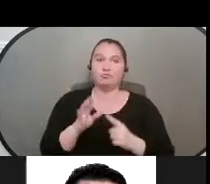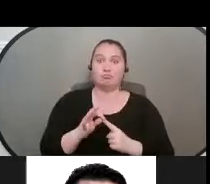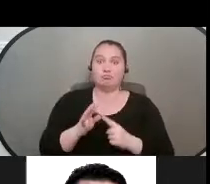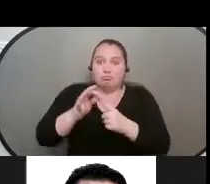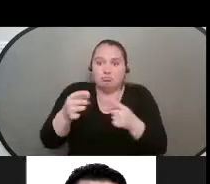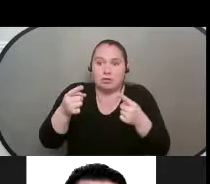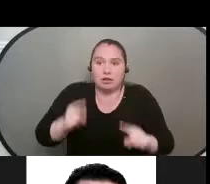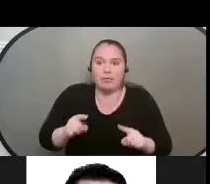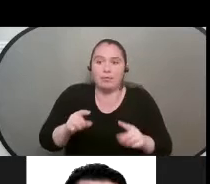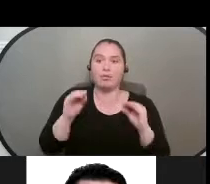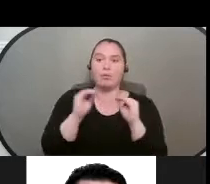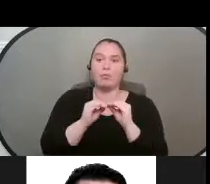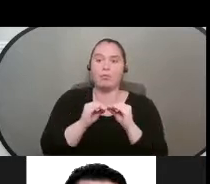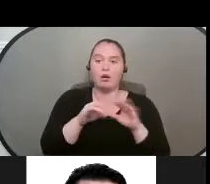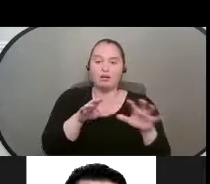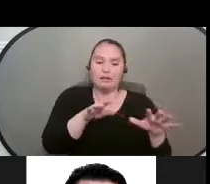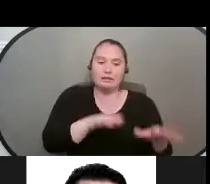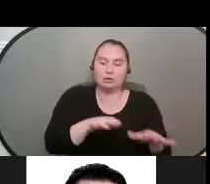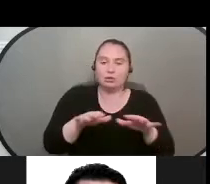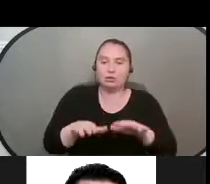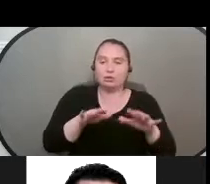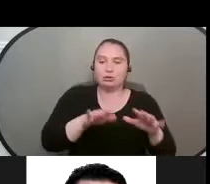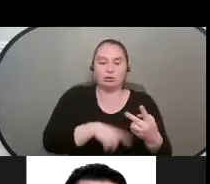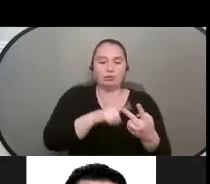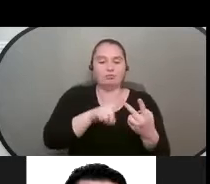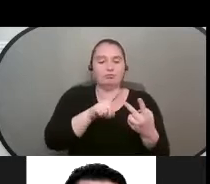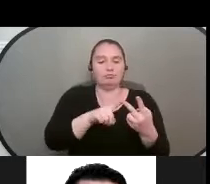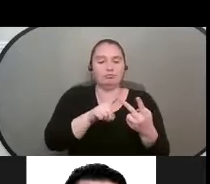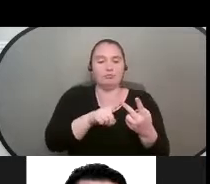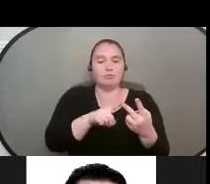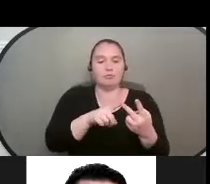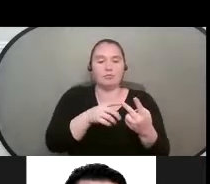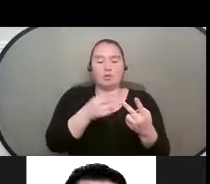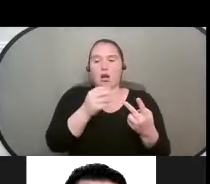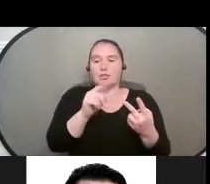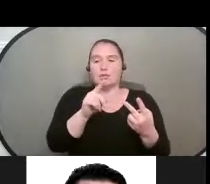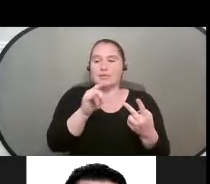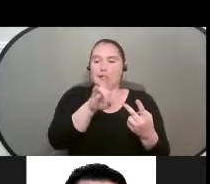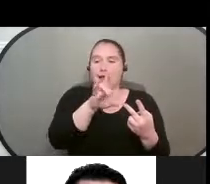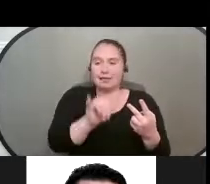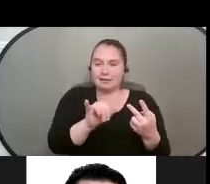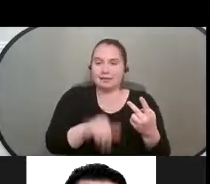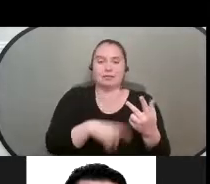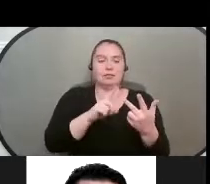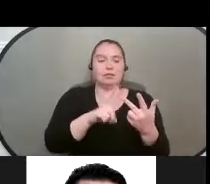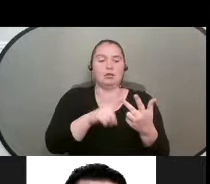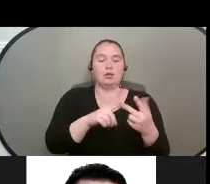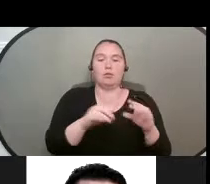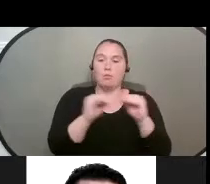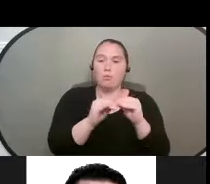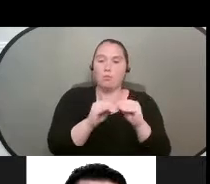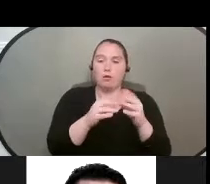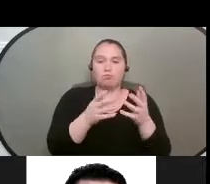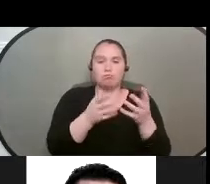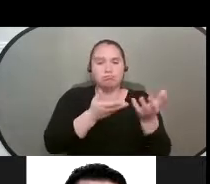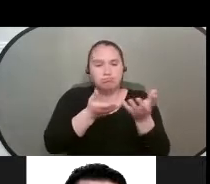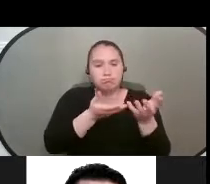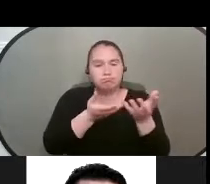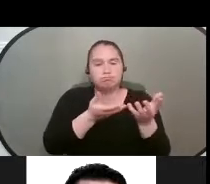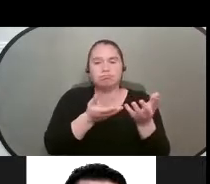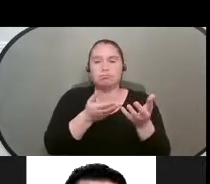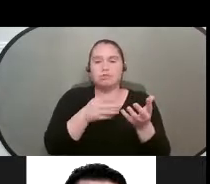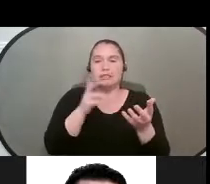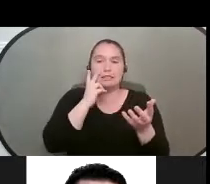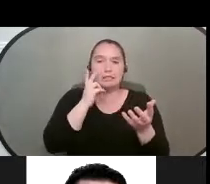leisure, hospitality, the restaurant industries. Once we get back to, we'll see a significant or continued